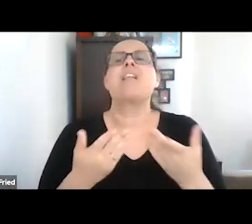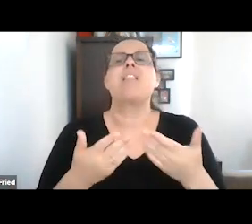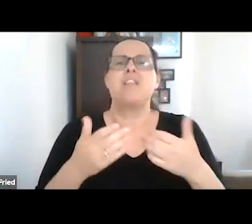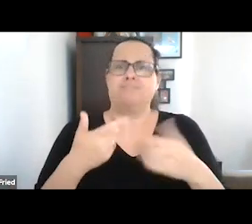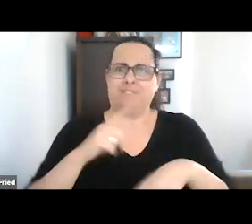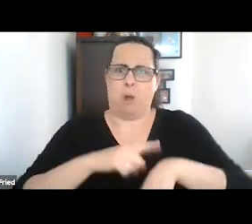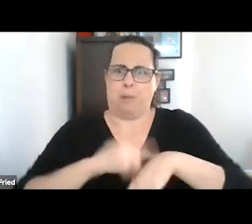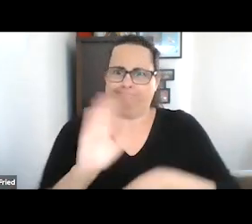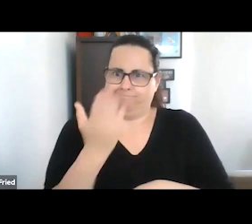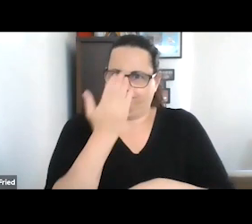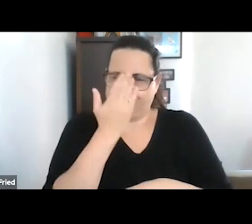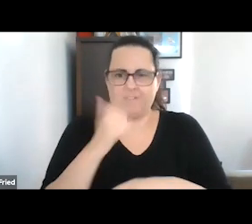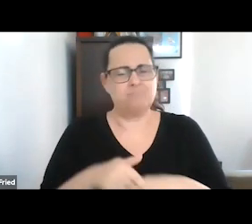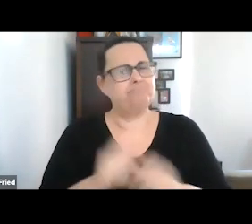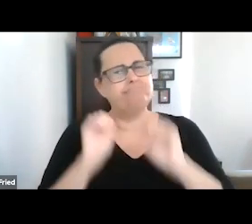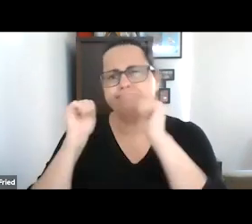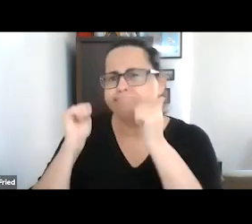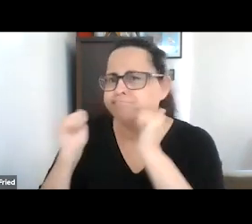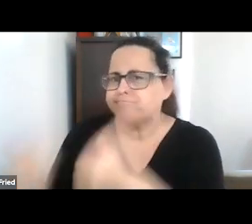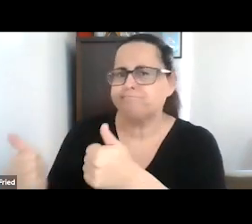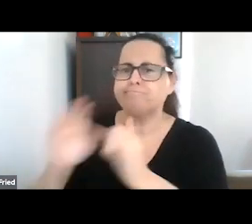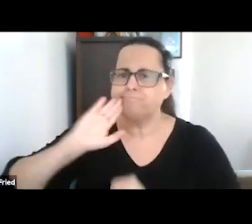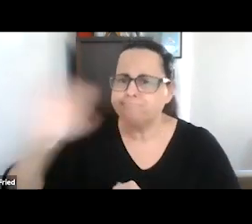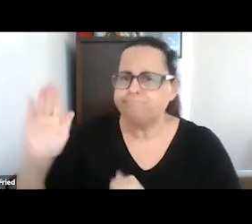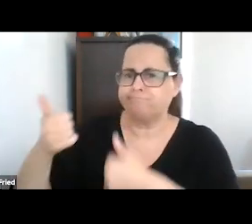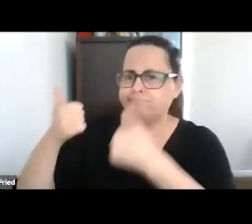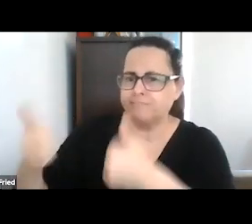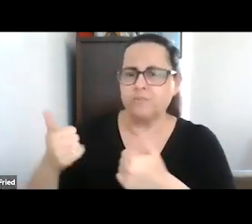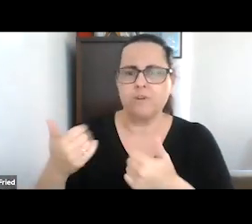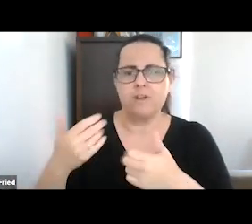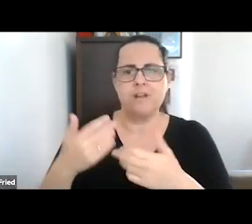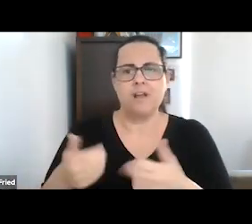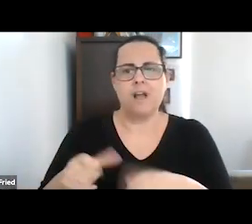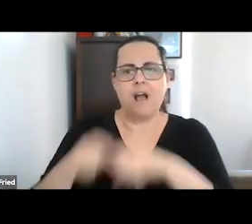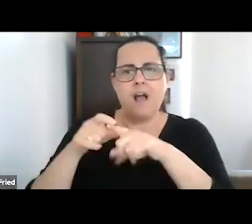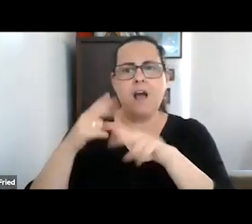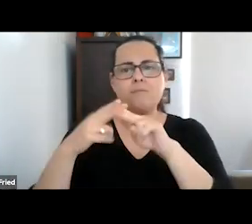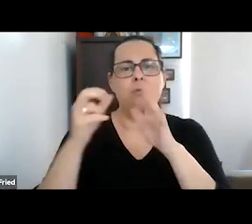short of time, but that was great. It's really hard for Peri to